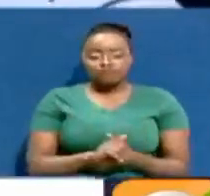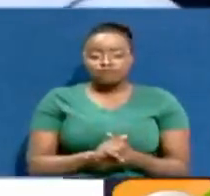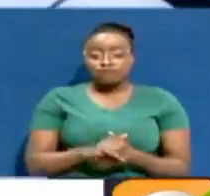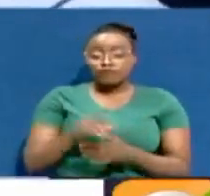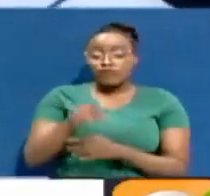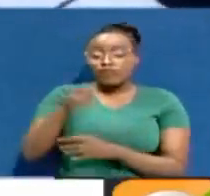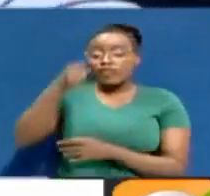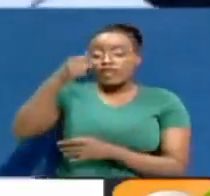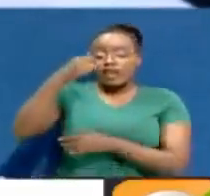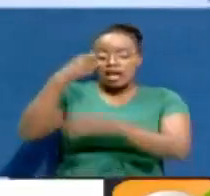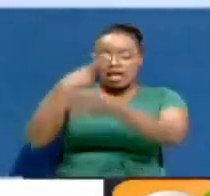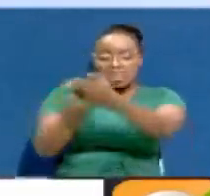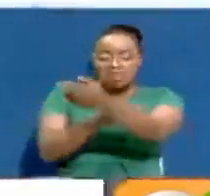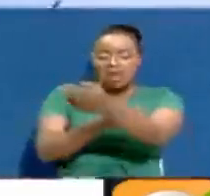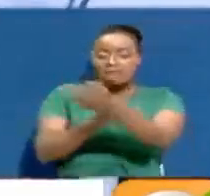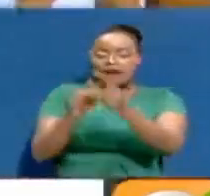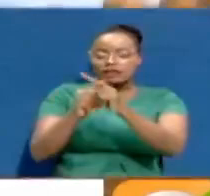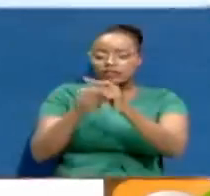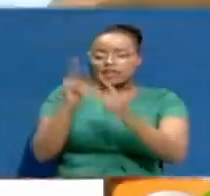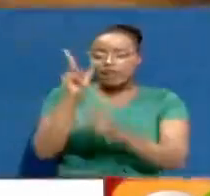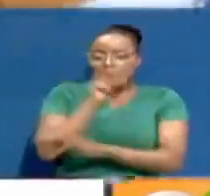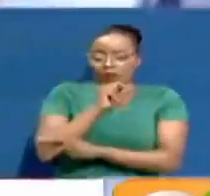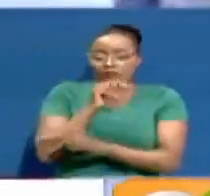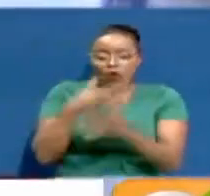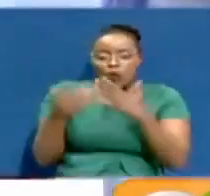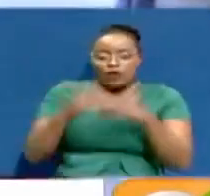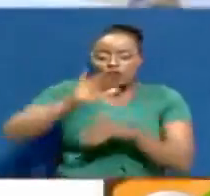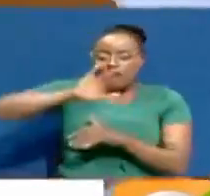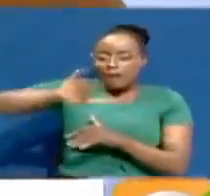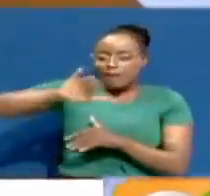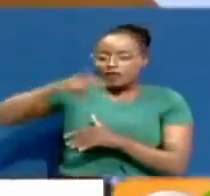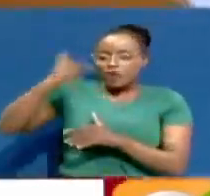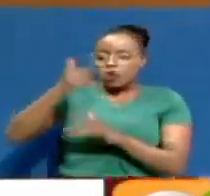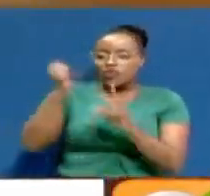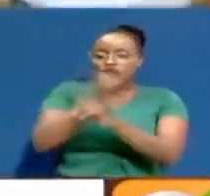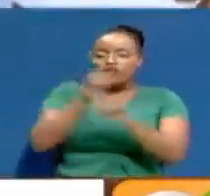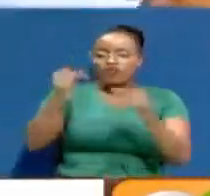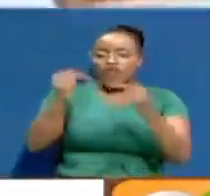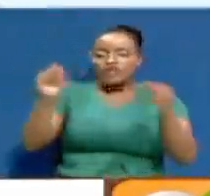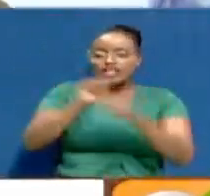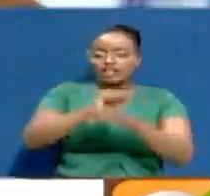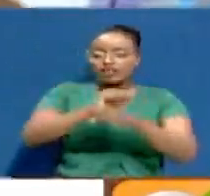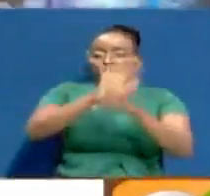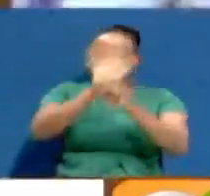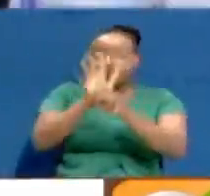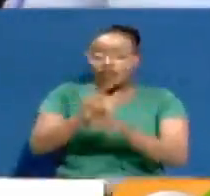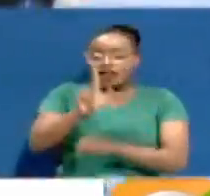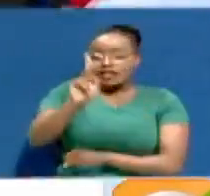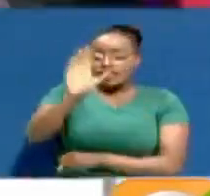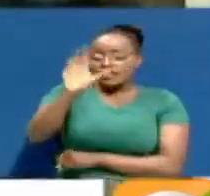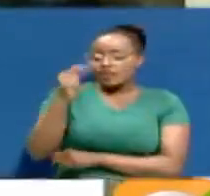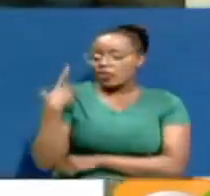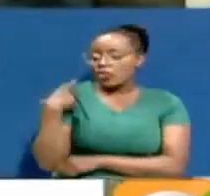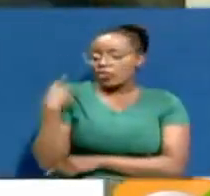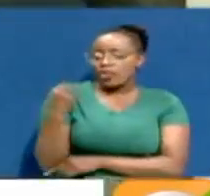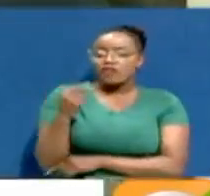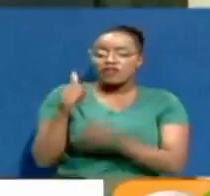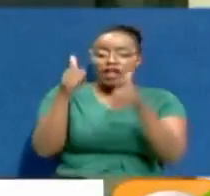With the vaccine campaign having barely scratched the surface of what remains to be the war against the virus, KCAA's recent